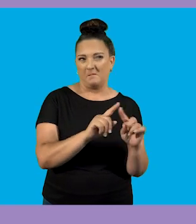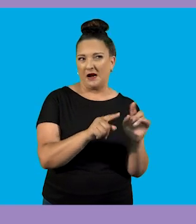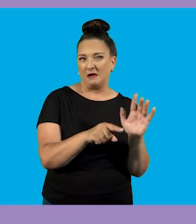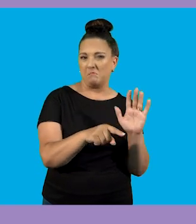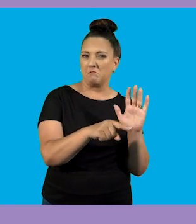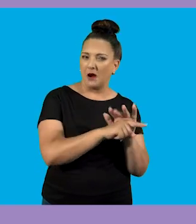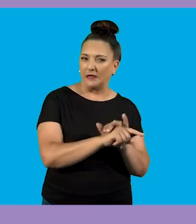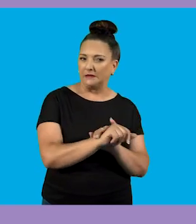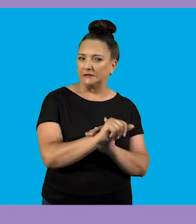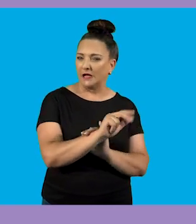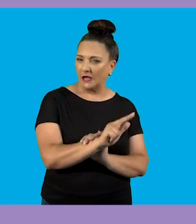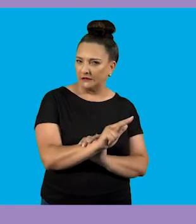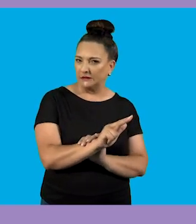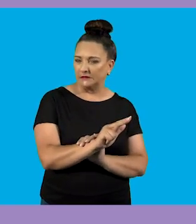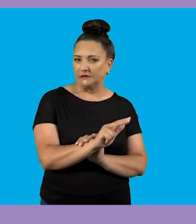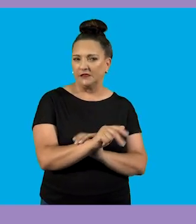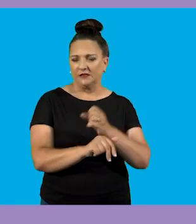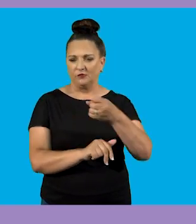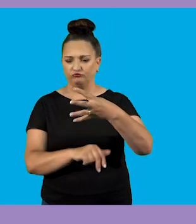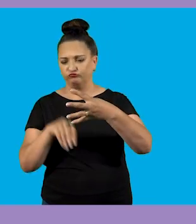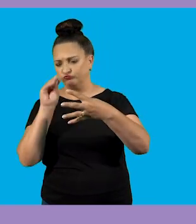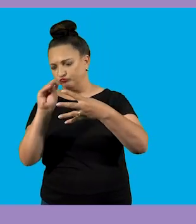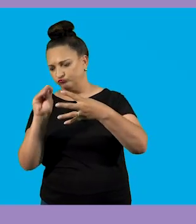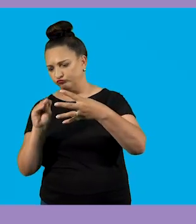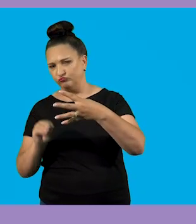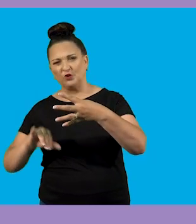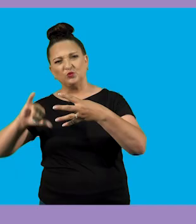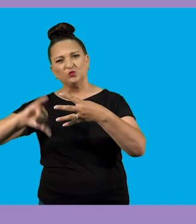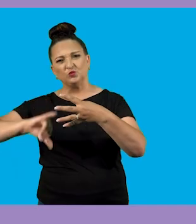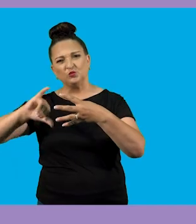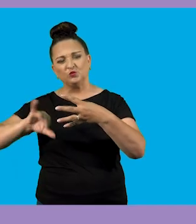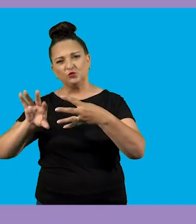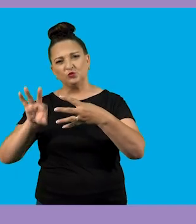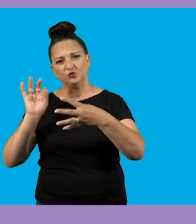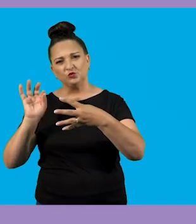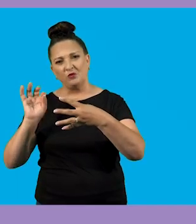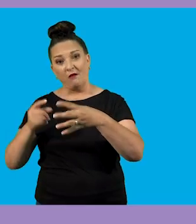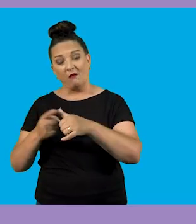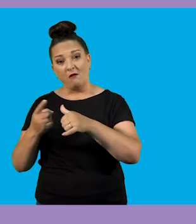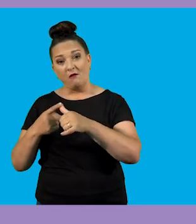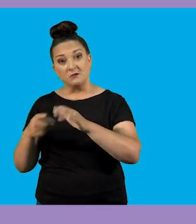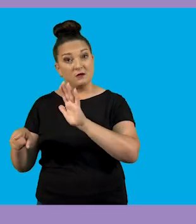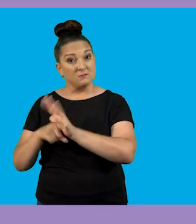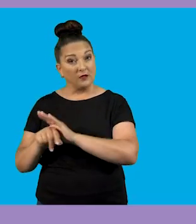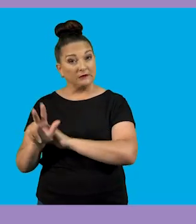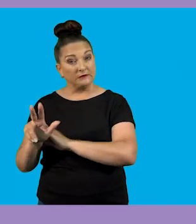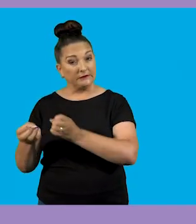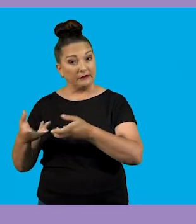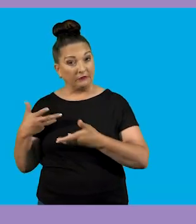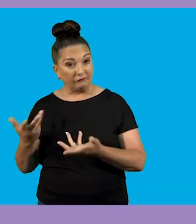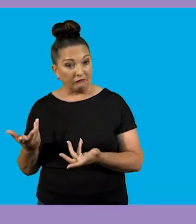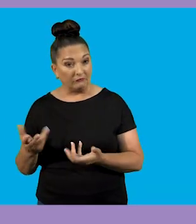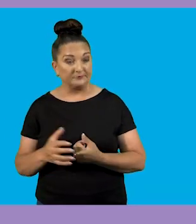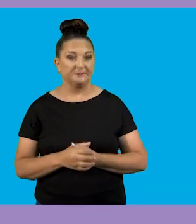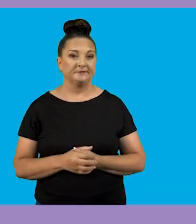minus 8. So if we've got a minus 8 there, we are going to look at these terms and look at which one gives us the minus 8